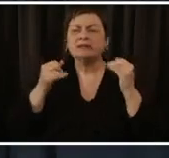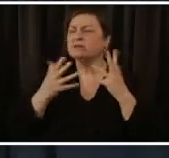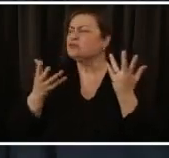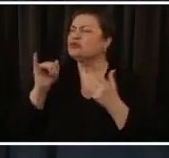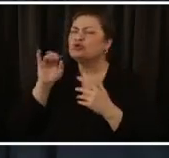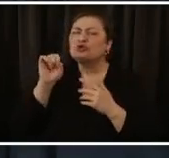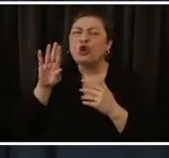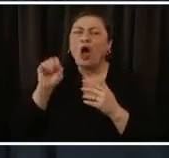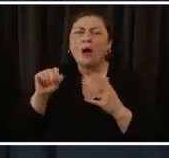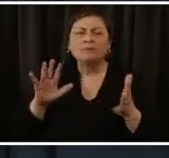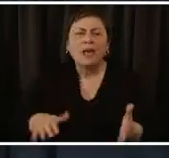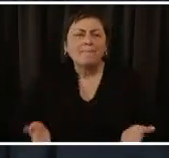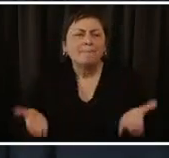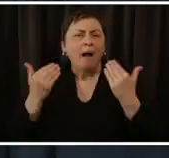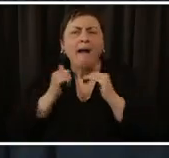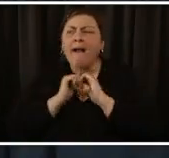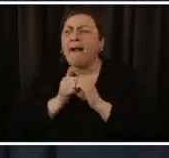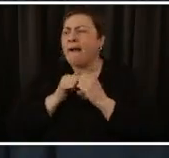jobs and grow our economy.